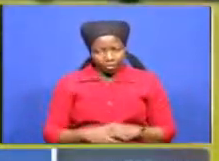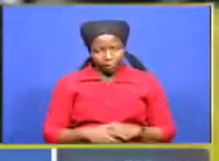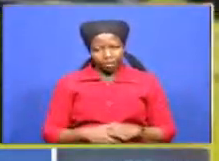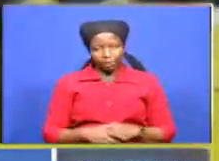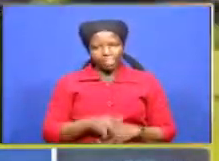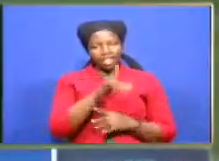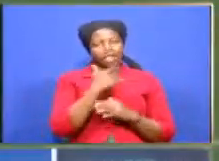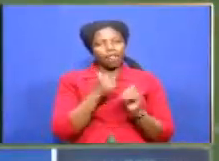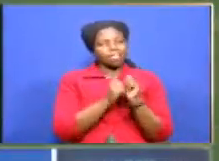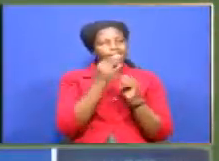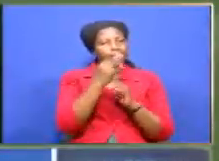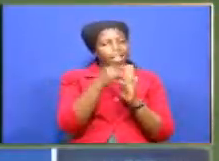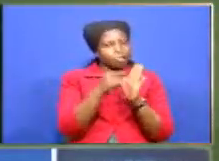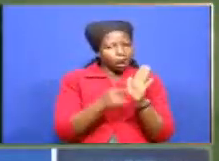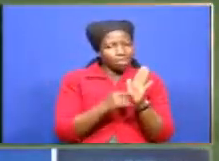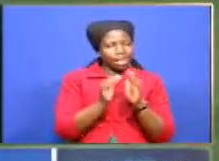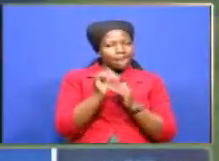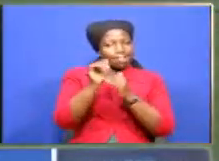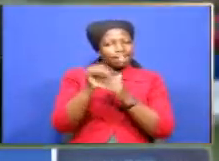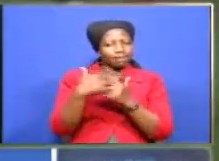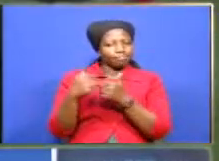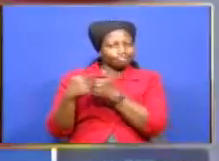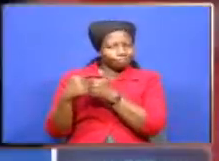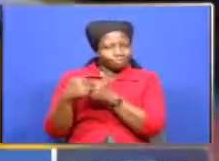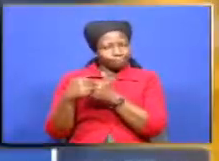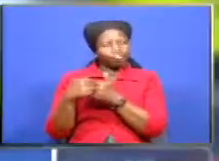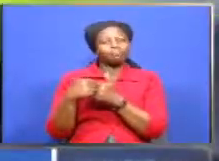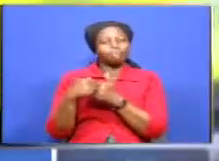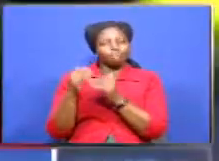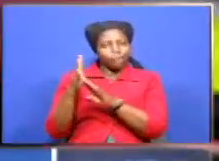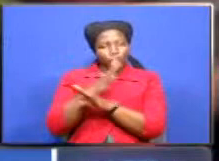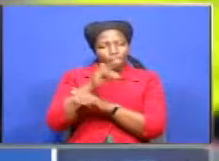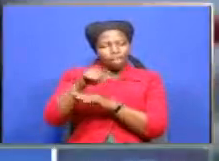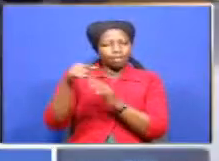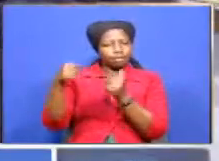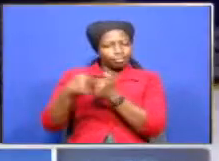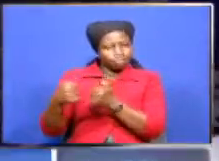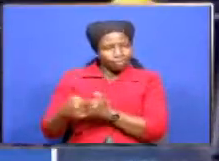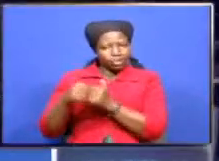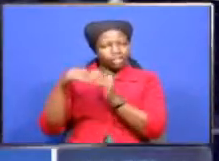13-point lead over rivals Rangers before the league was suspended in early March.